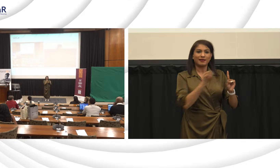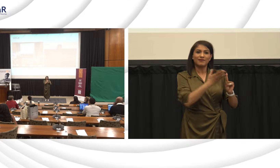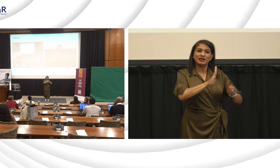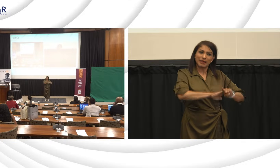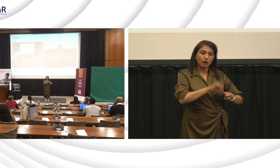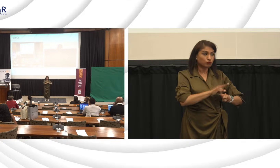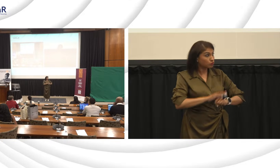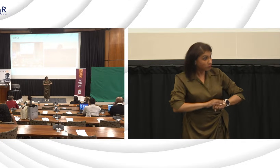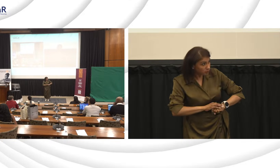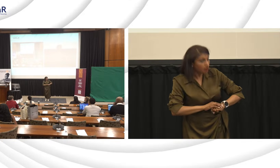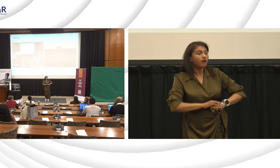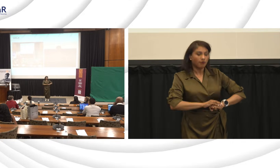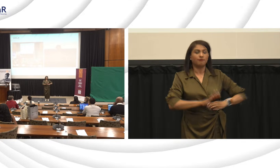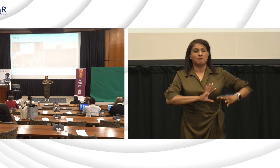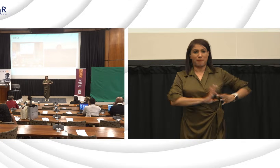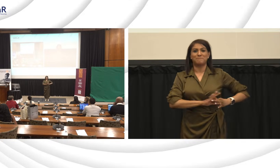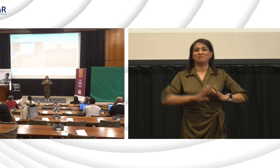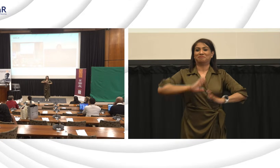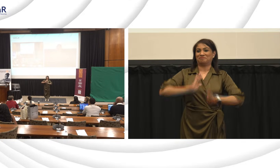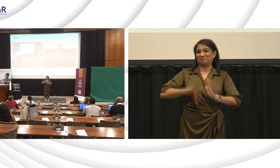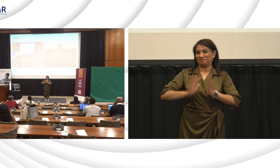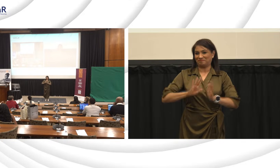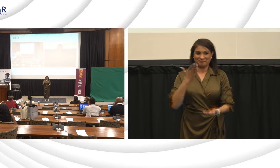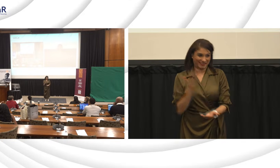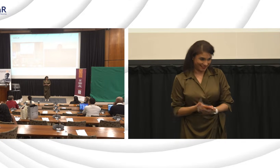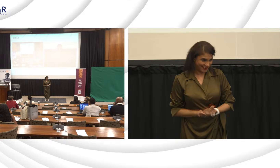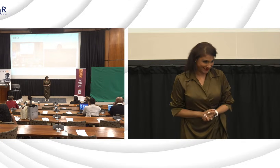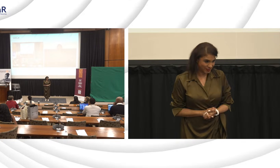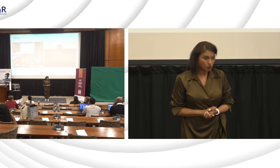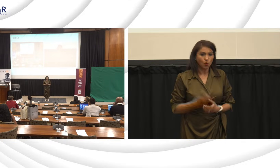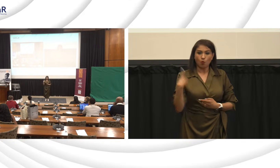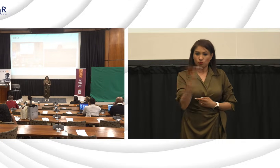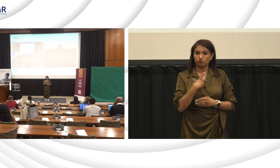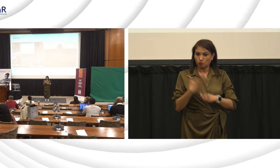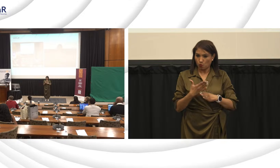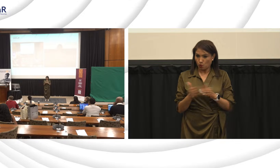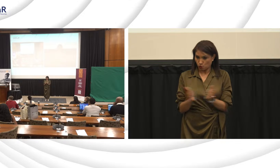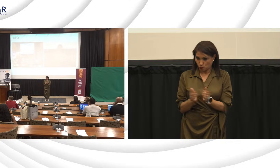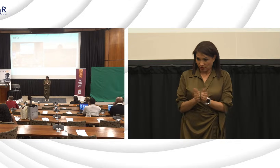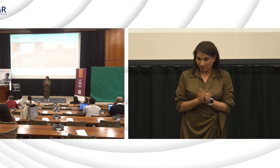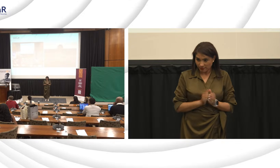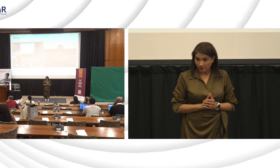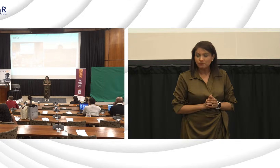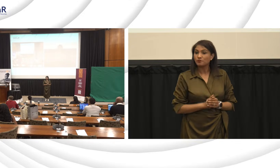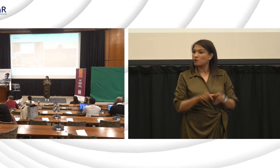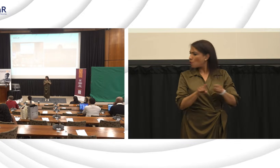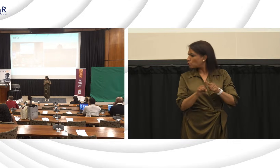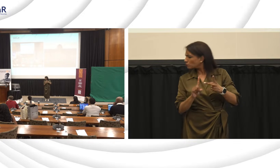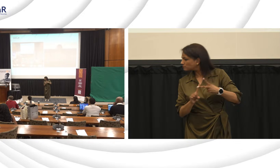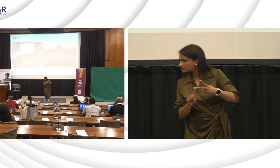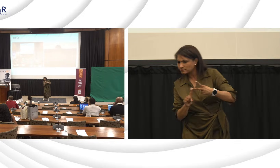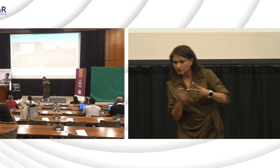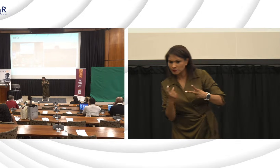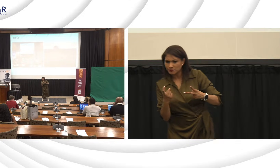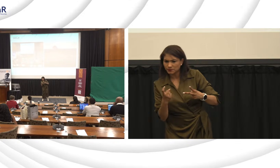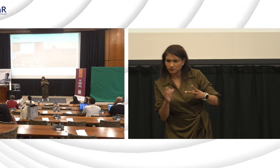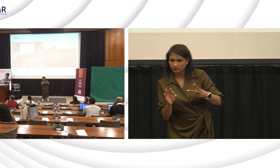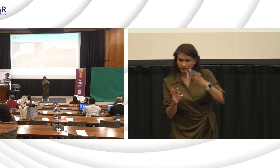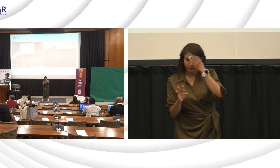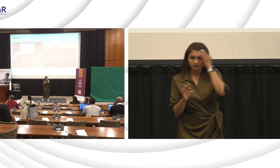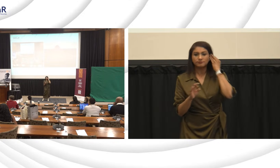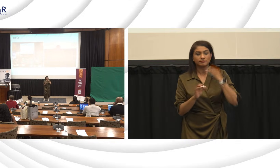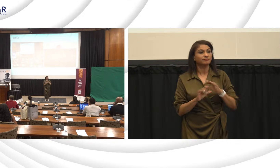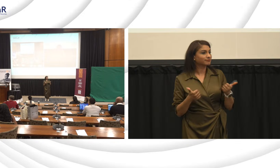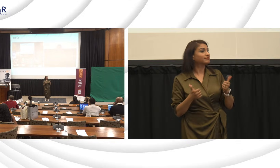switching. Give them time to switch, and when they've switched, then you can continue with your presentation. So please work with us on